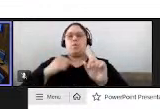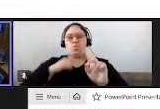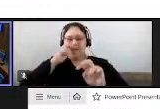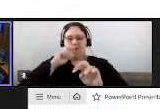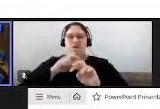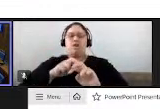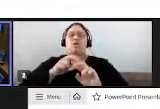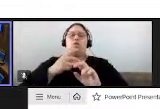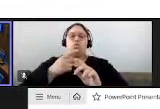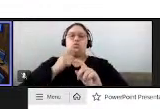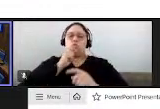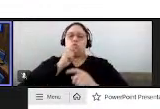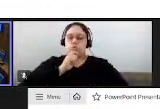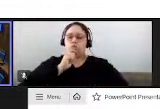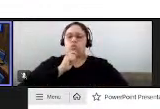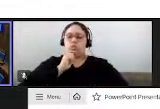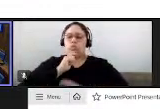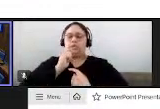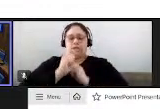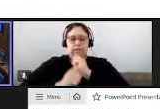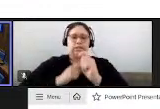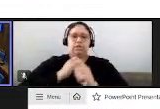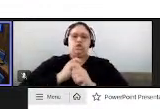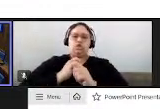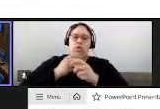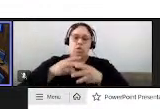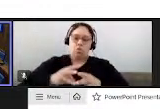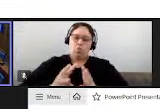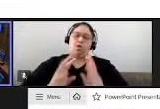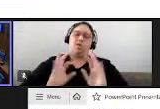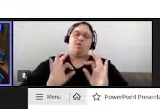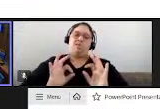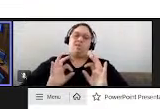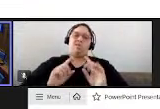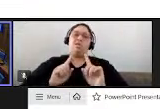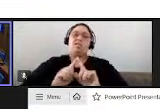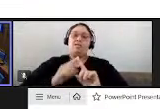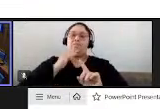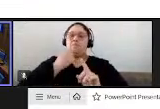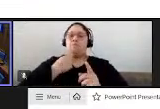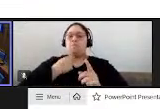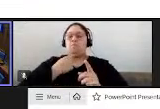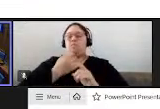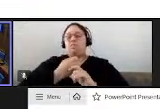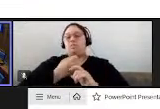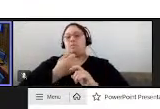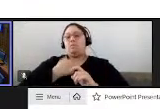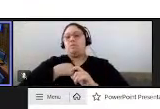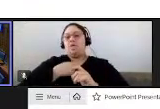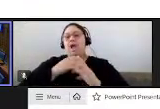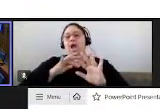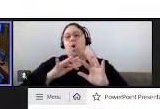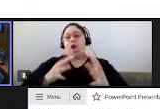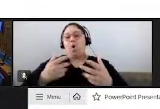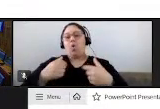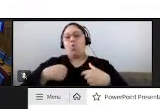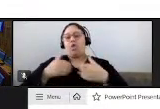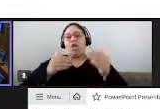to go and use the traditional route. And this takes me to how we